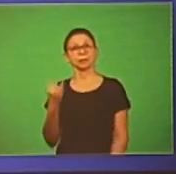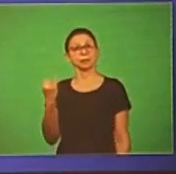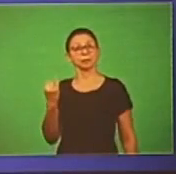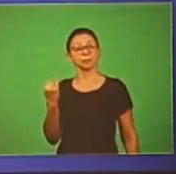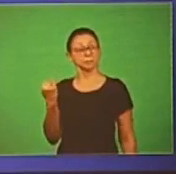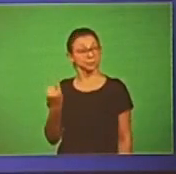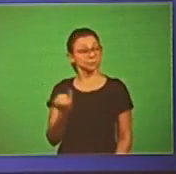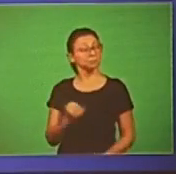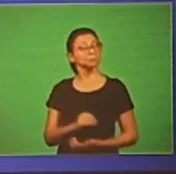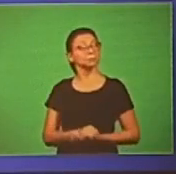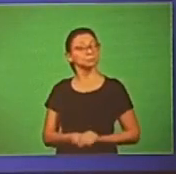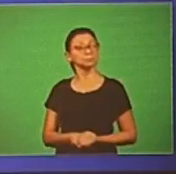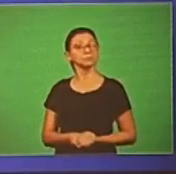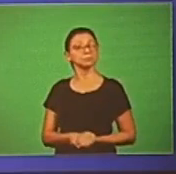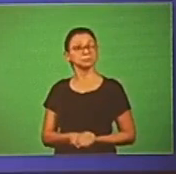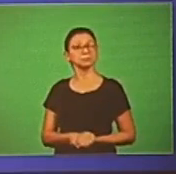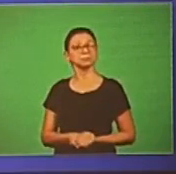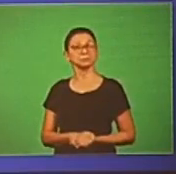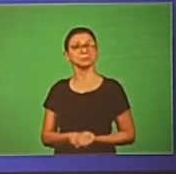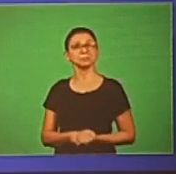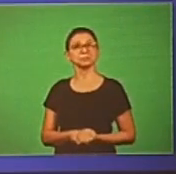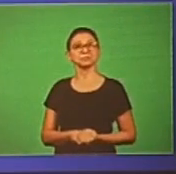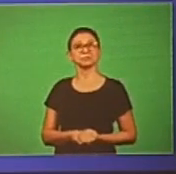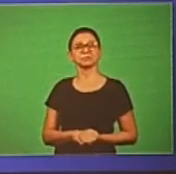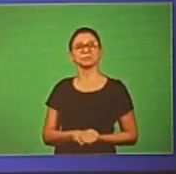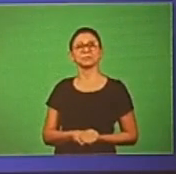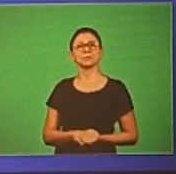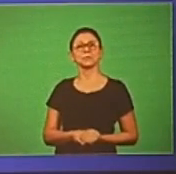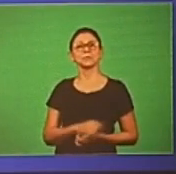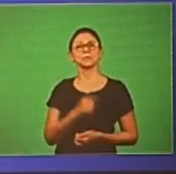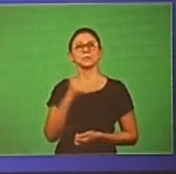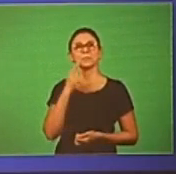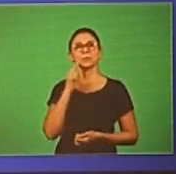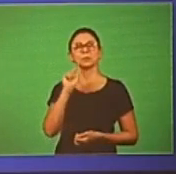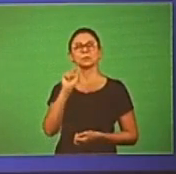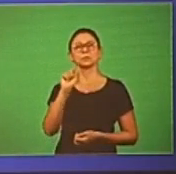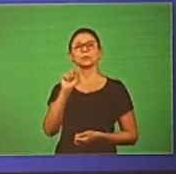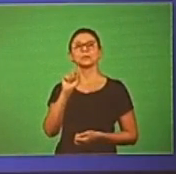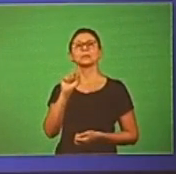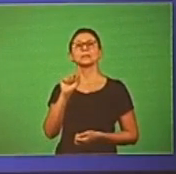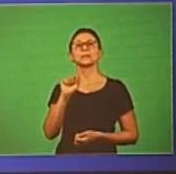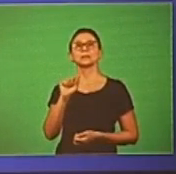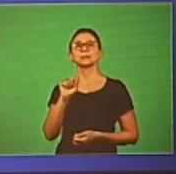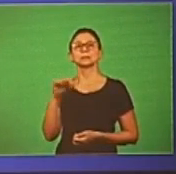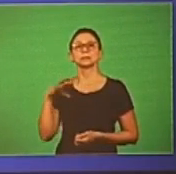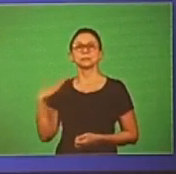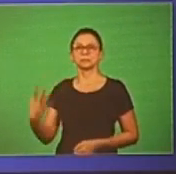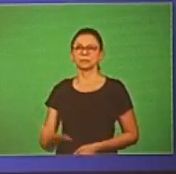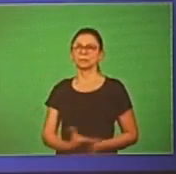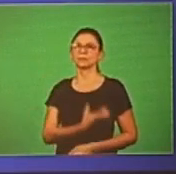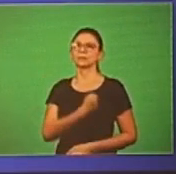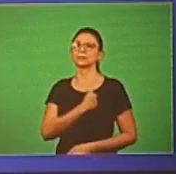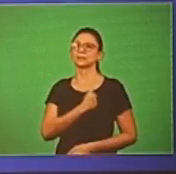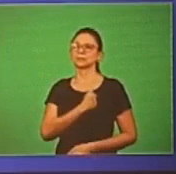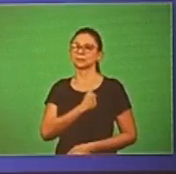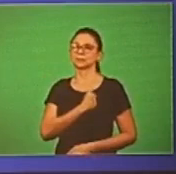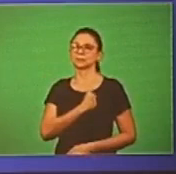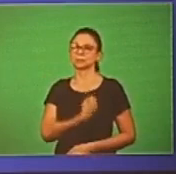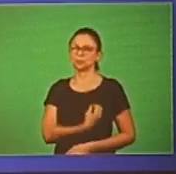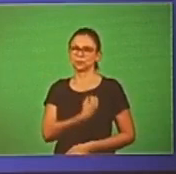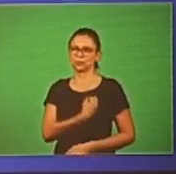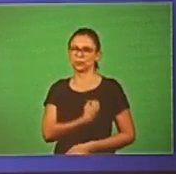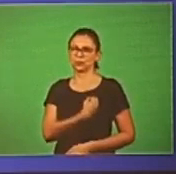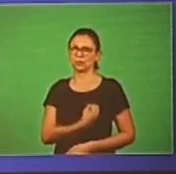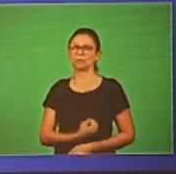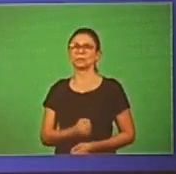There were baptisms throughout this week, and a highlight what the Lord has done and is working in regards